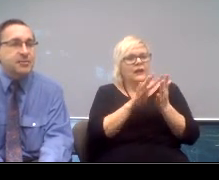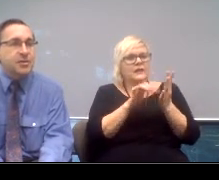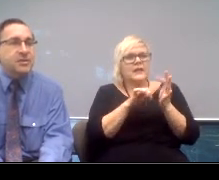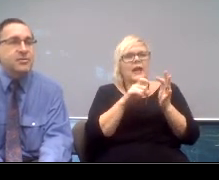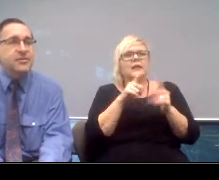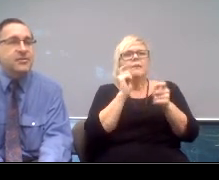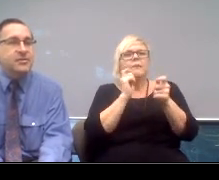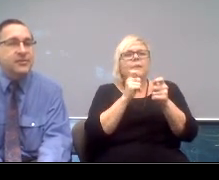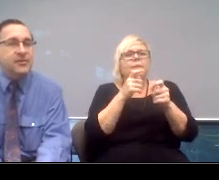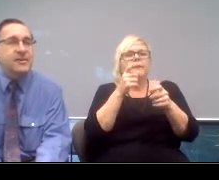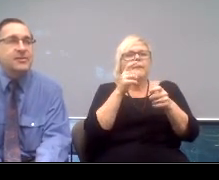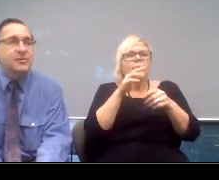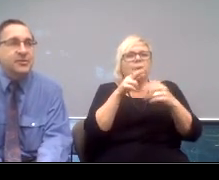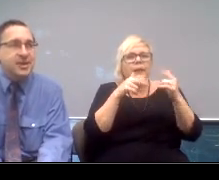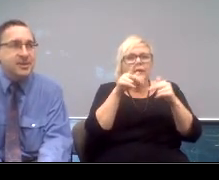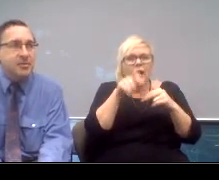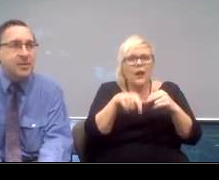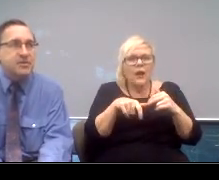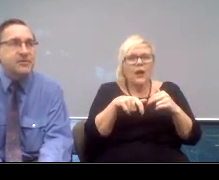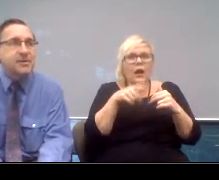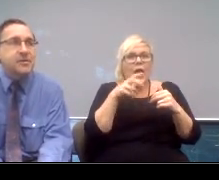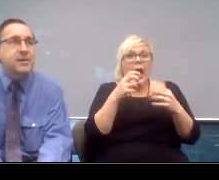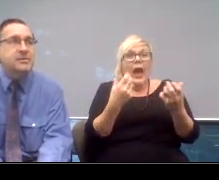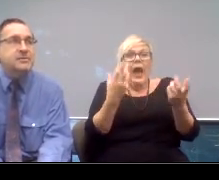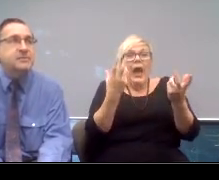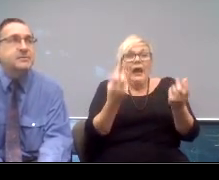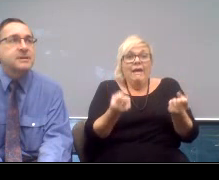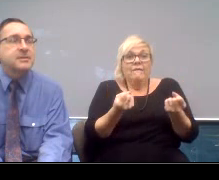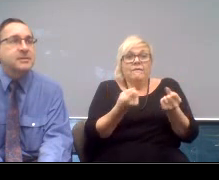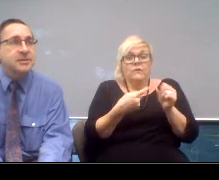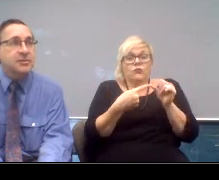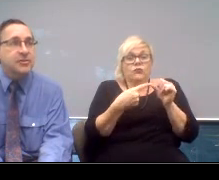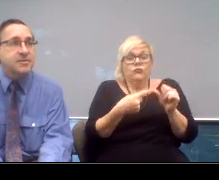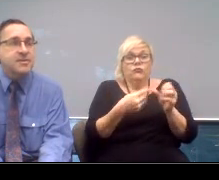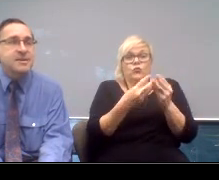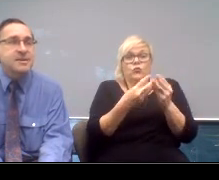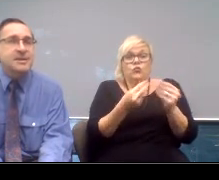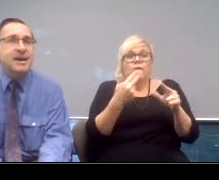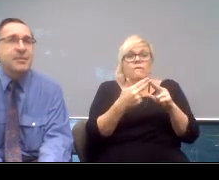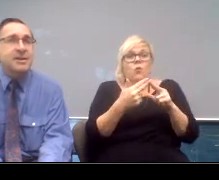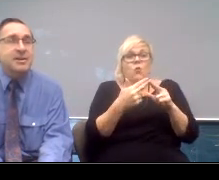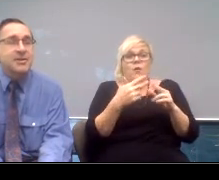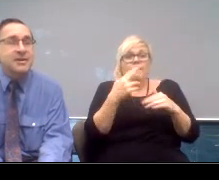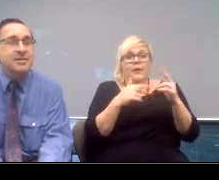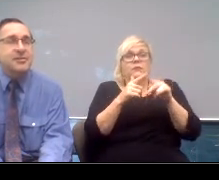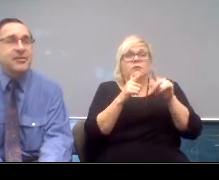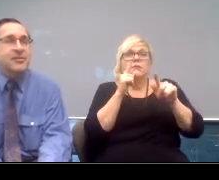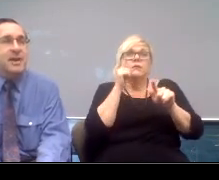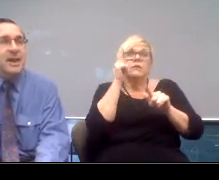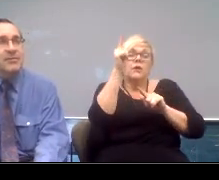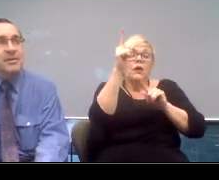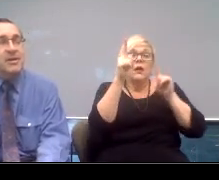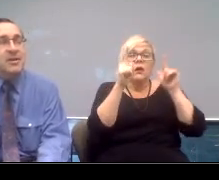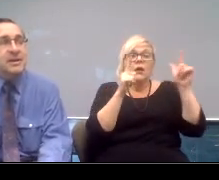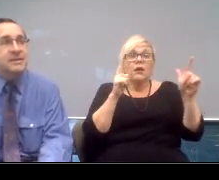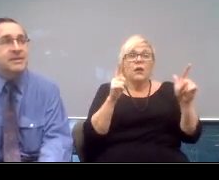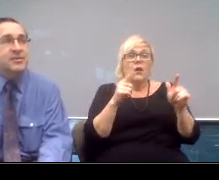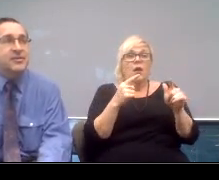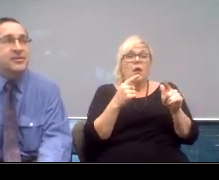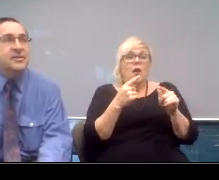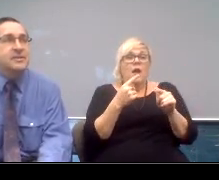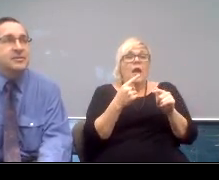and possible solutions to addressing remote and very remote solutions, including solutions that may have a very